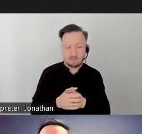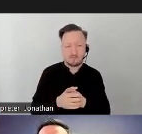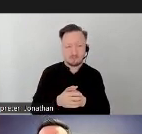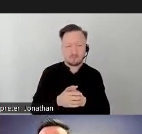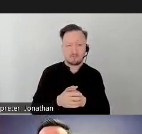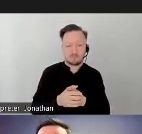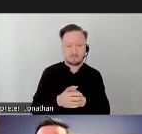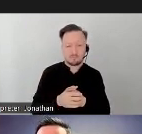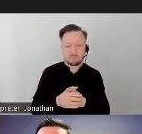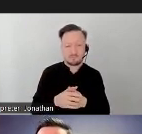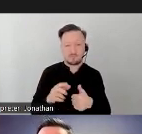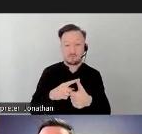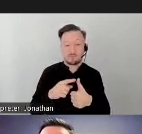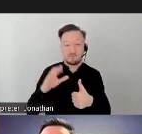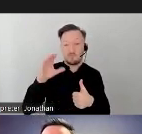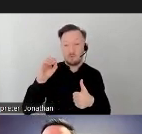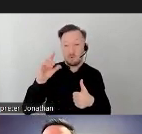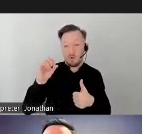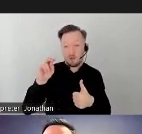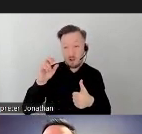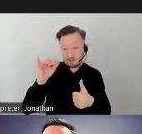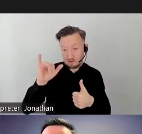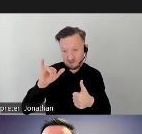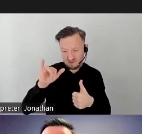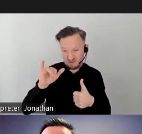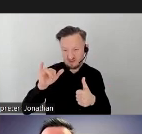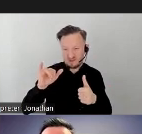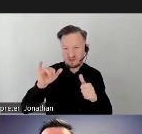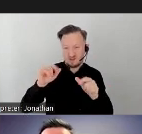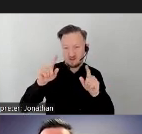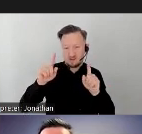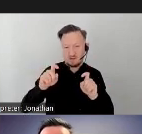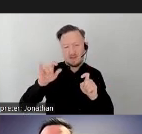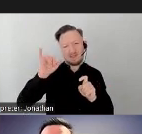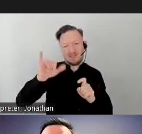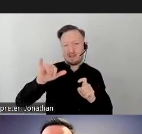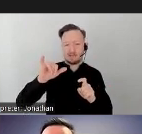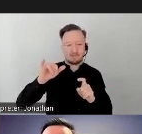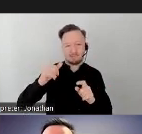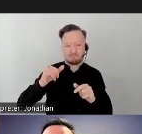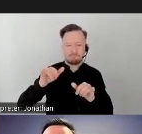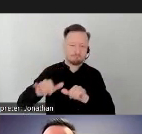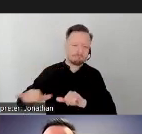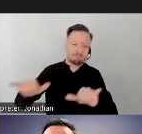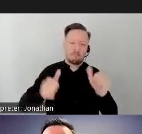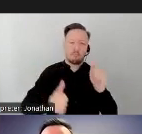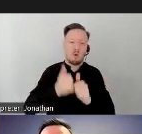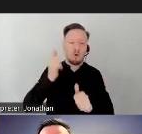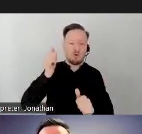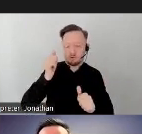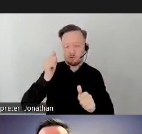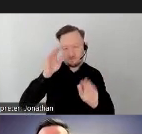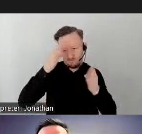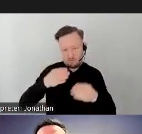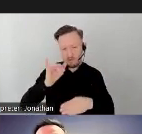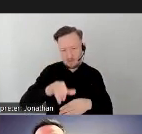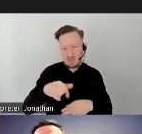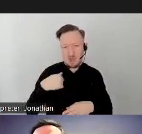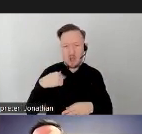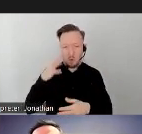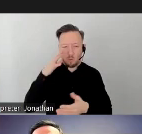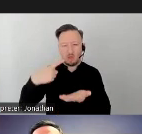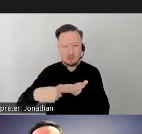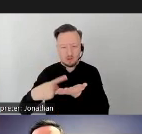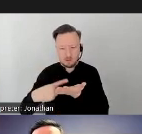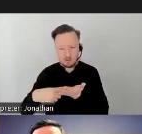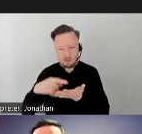have colonoscopy, and that is a gold standard treatment. I'm going to focus a few minutes talking about colonoscopy, but you